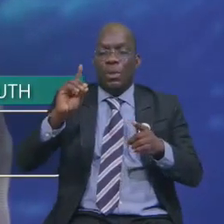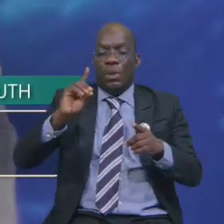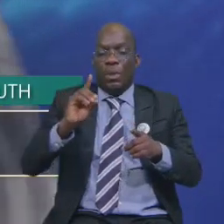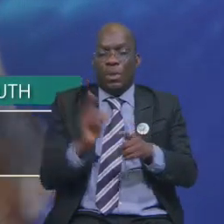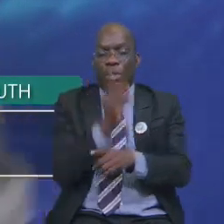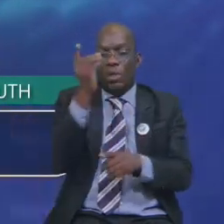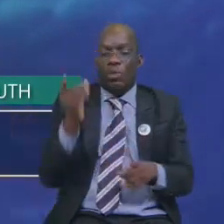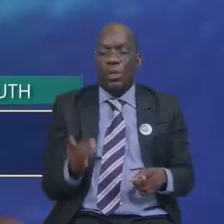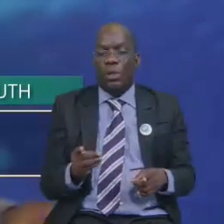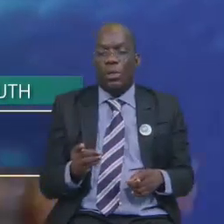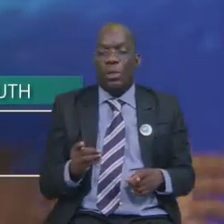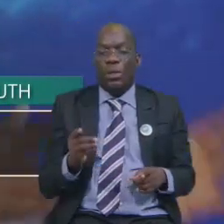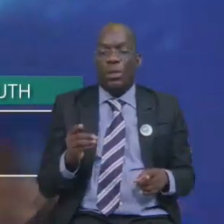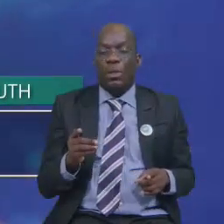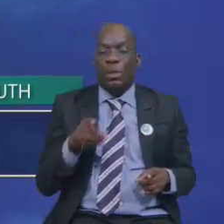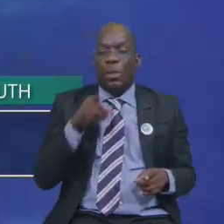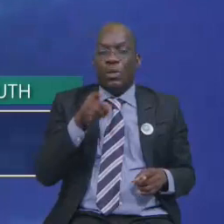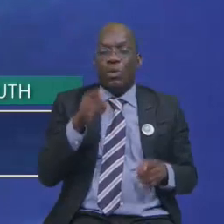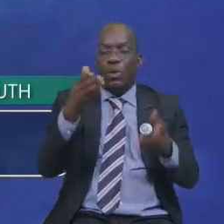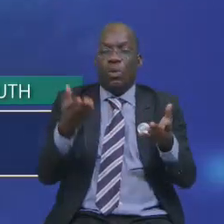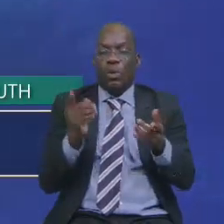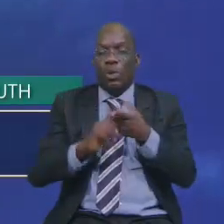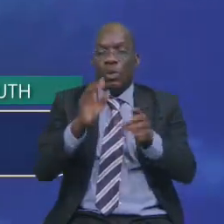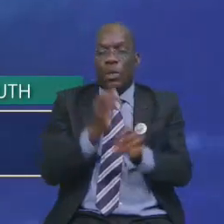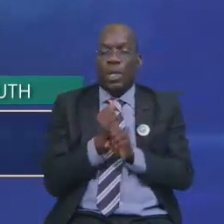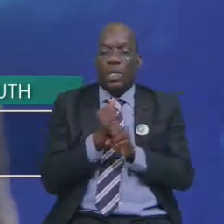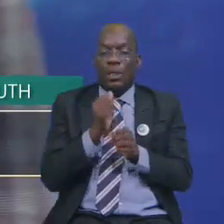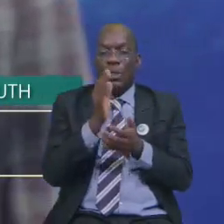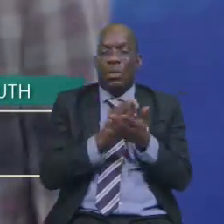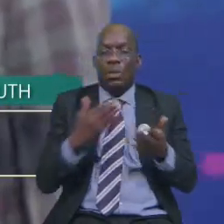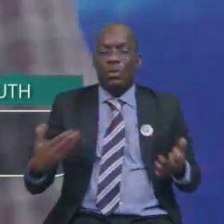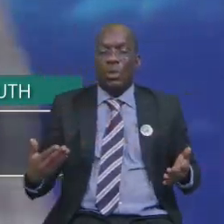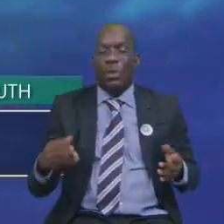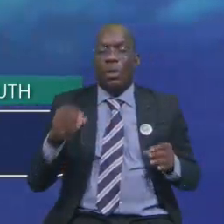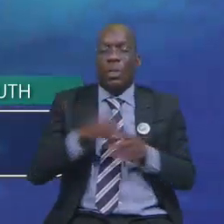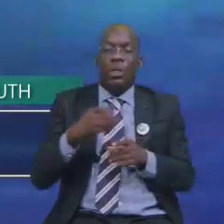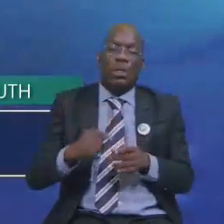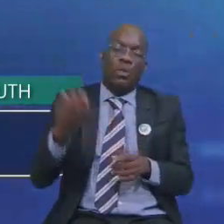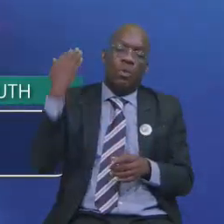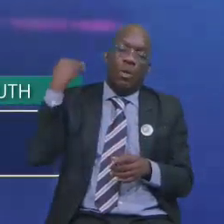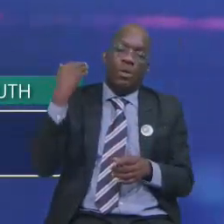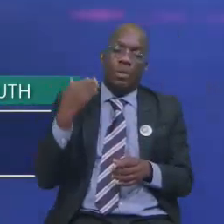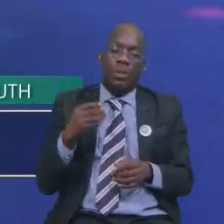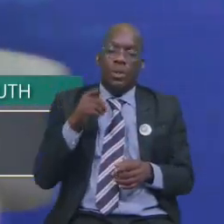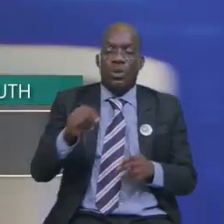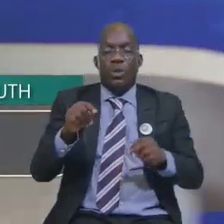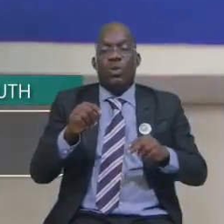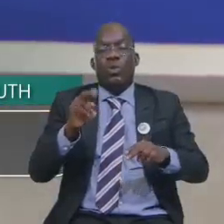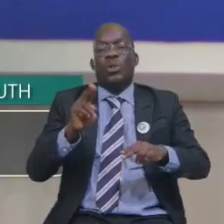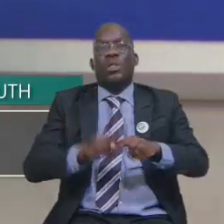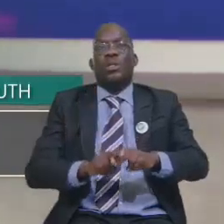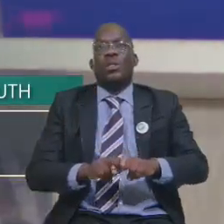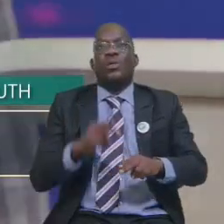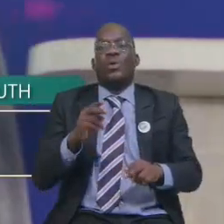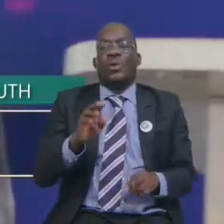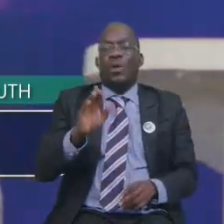desk and you want to get something done. In the past, when you sit down for 15 minutes, and you